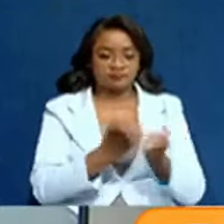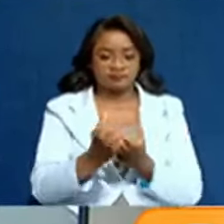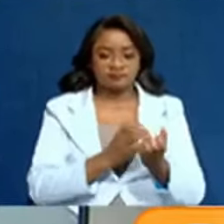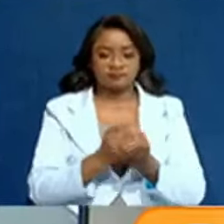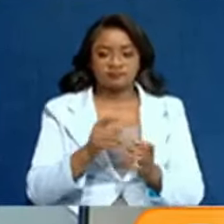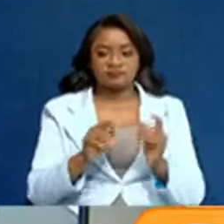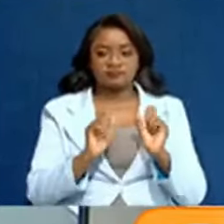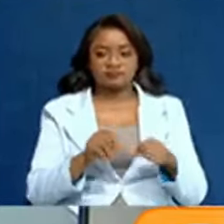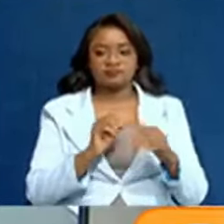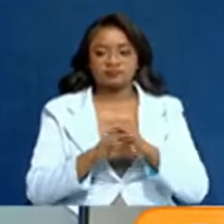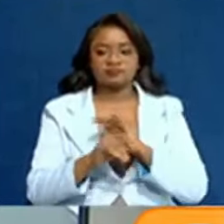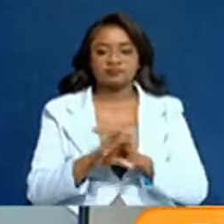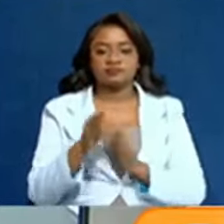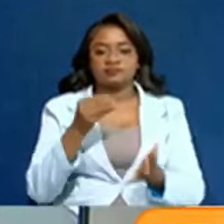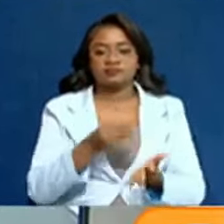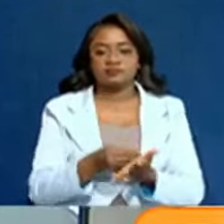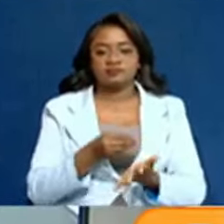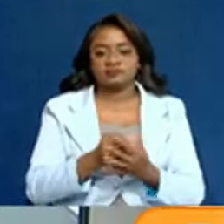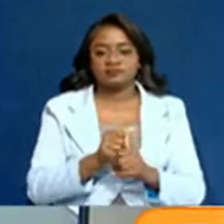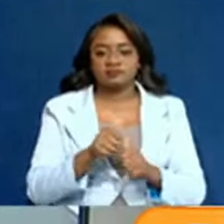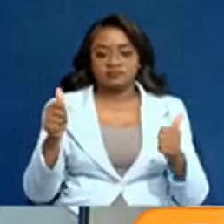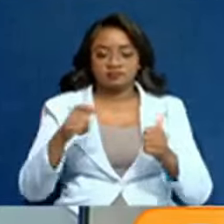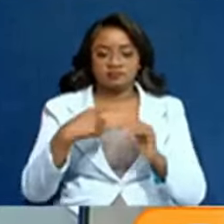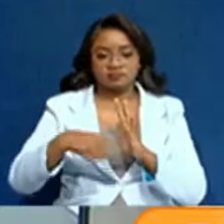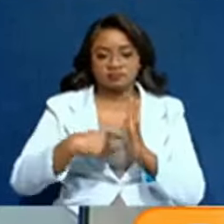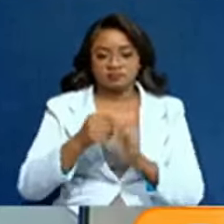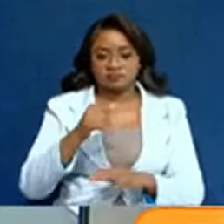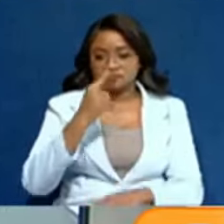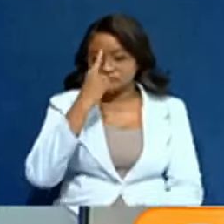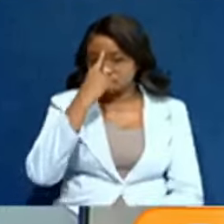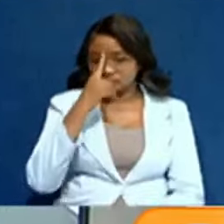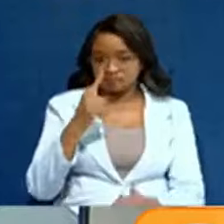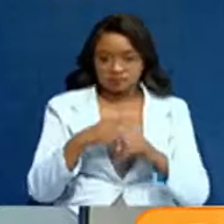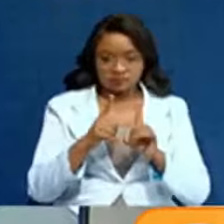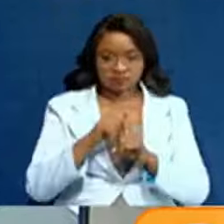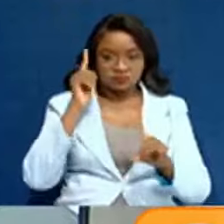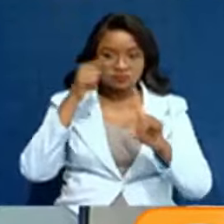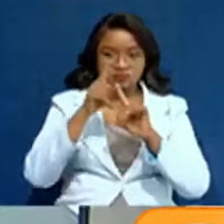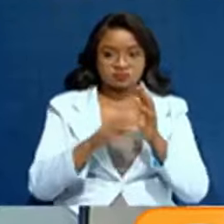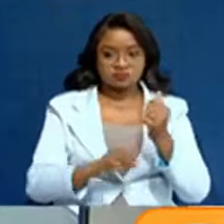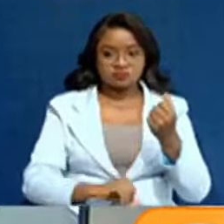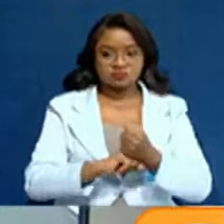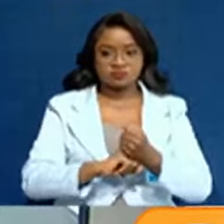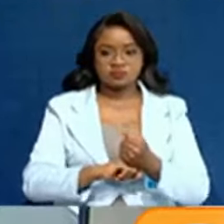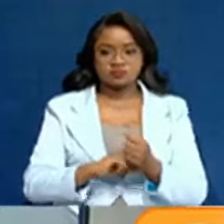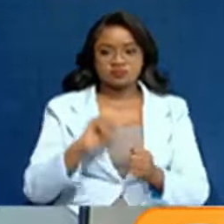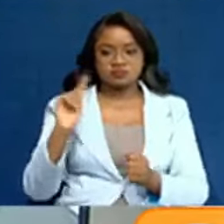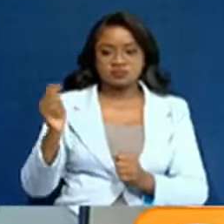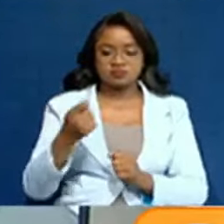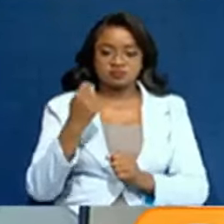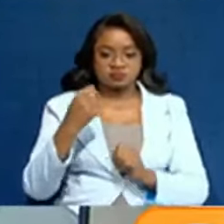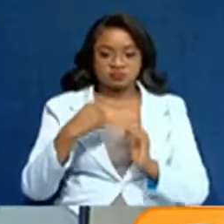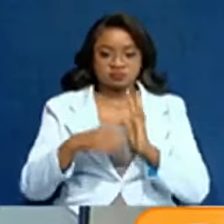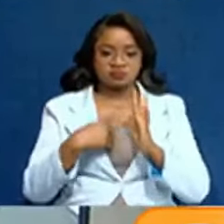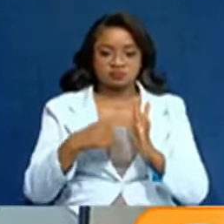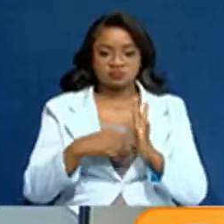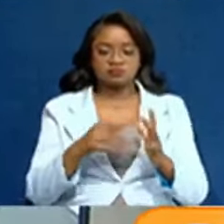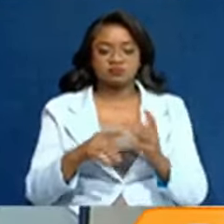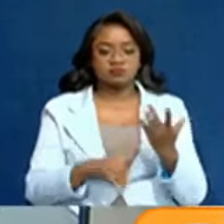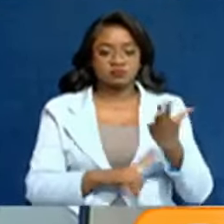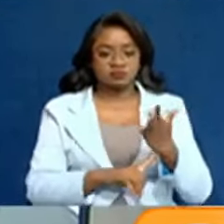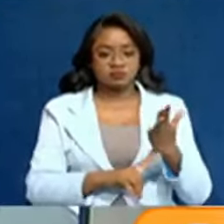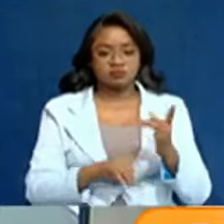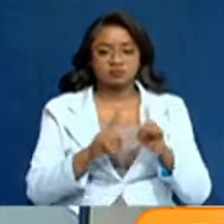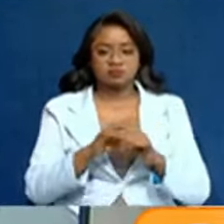acquiring technology, machinery, and equipment from India. It is aimed at accelerating Kenya's industrial modernization, enhancing competitiveness,